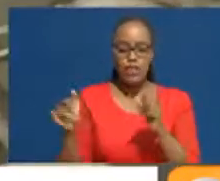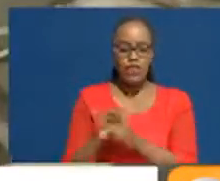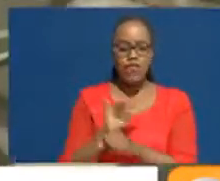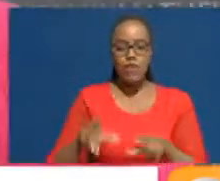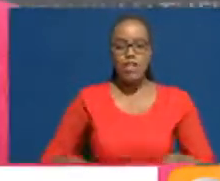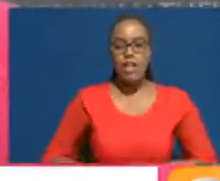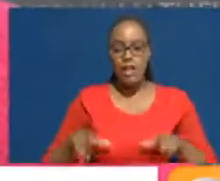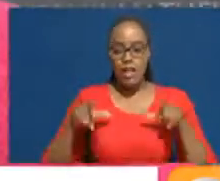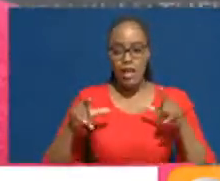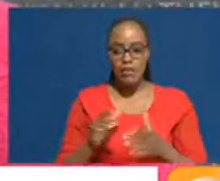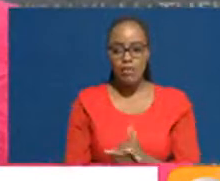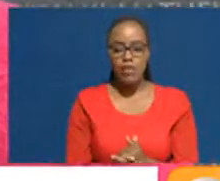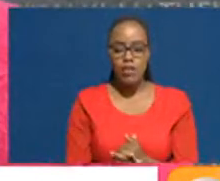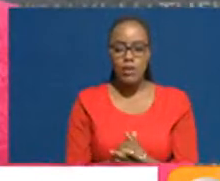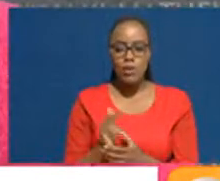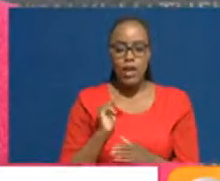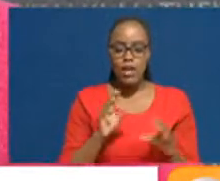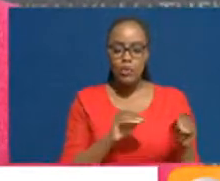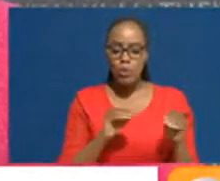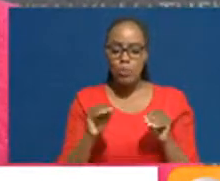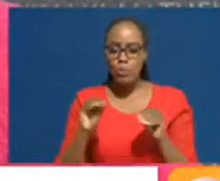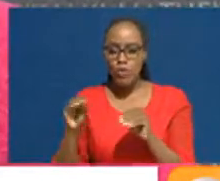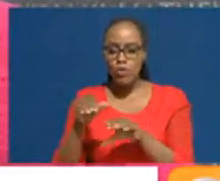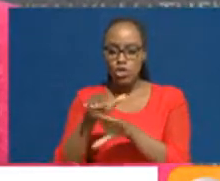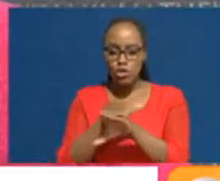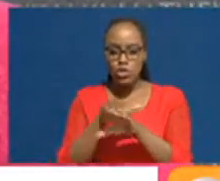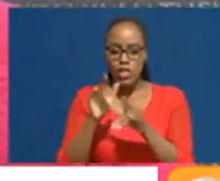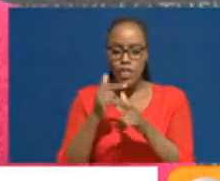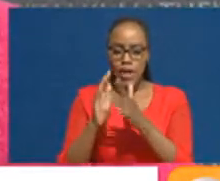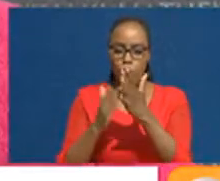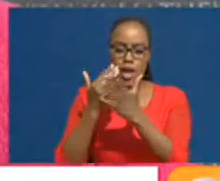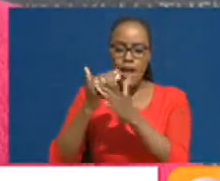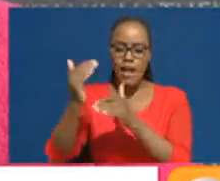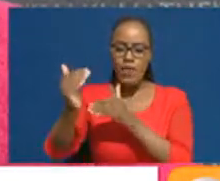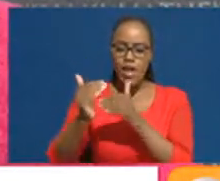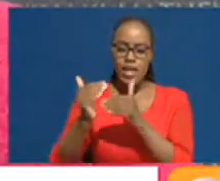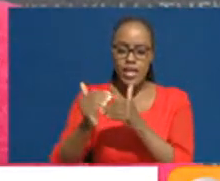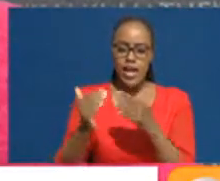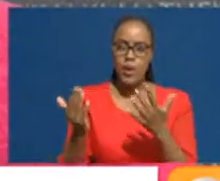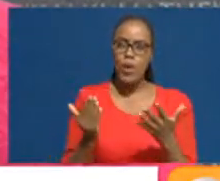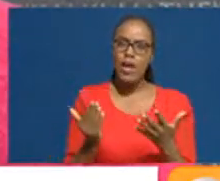life. Tukasonga pole pole, tukafika karibu na hapa